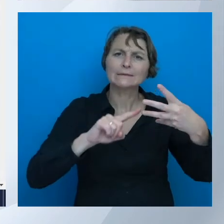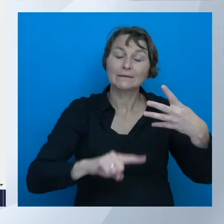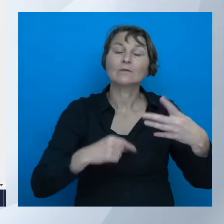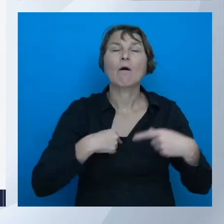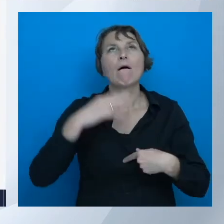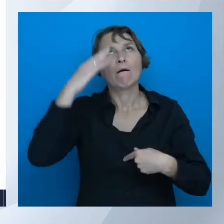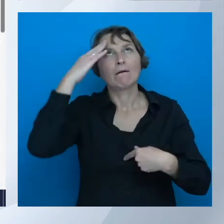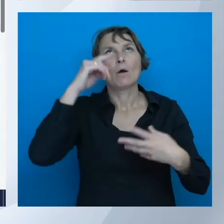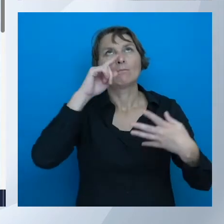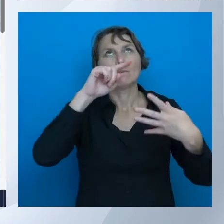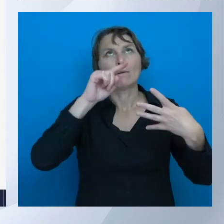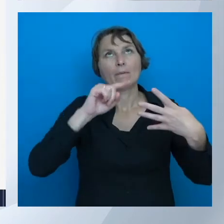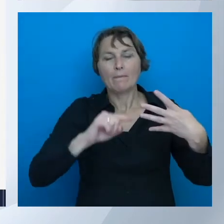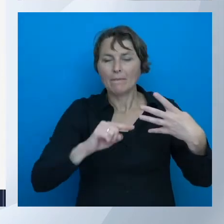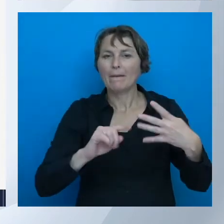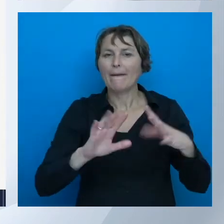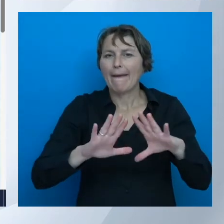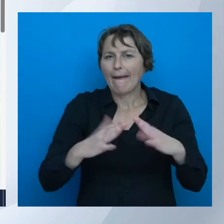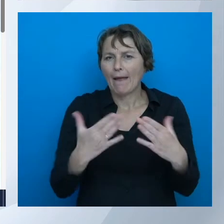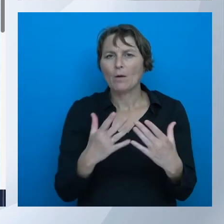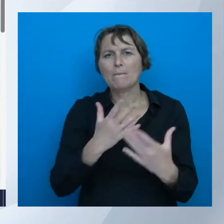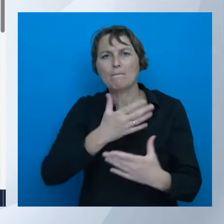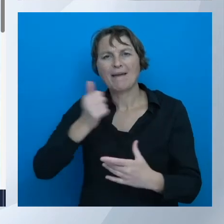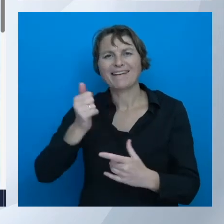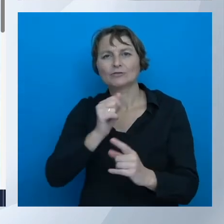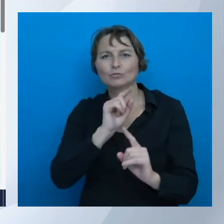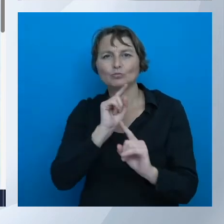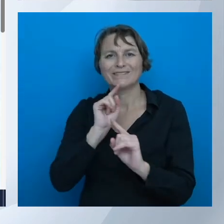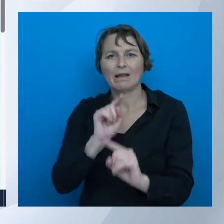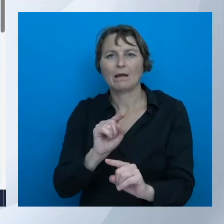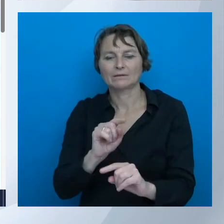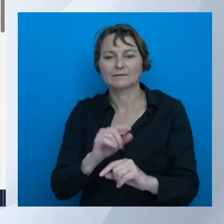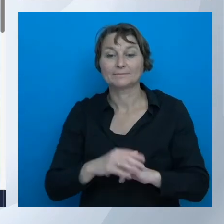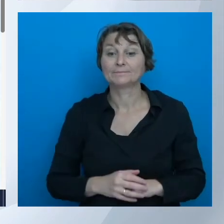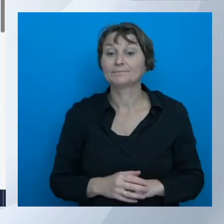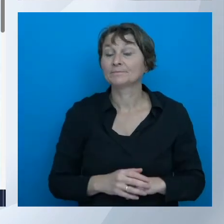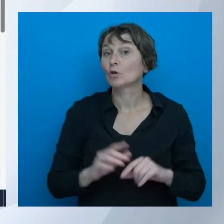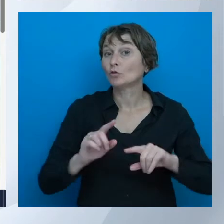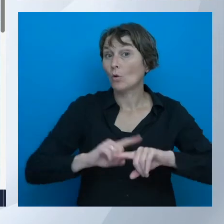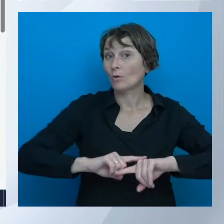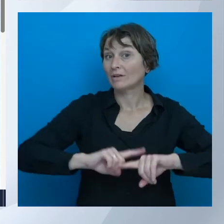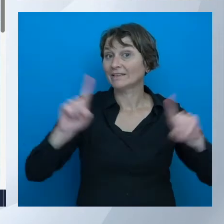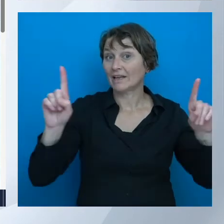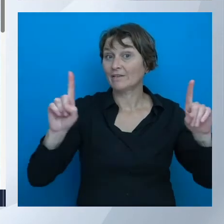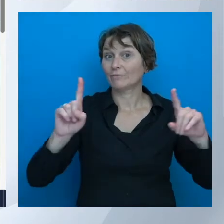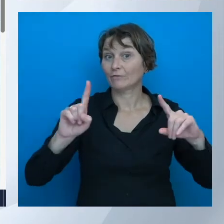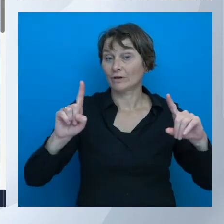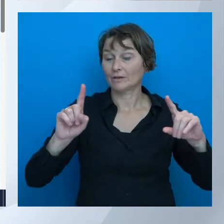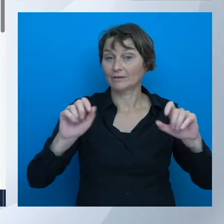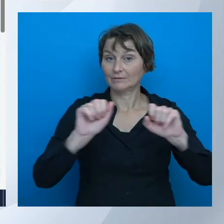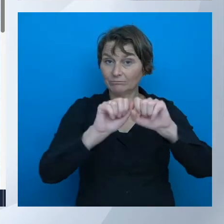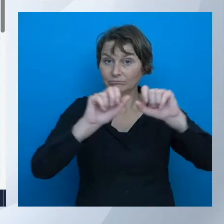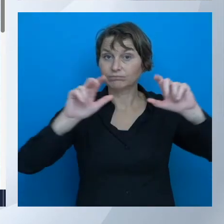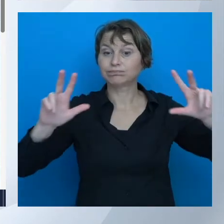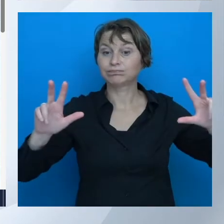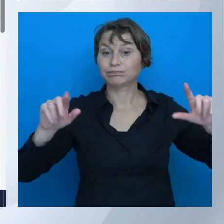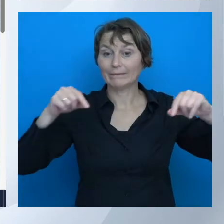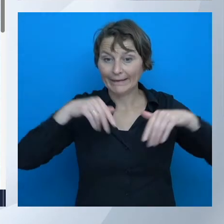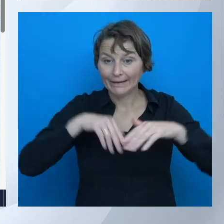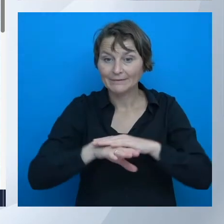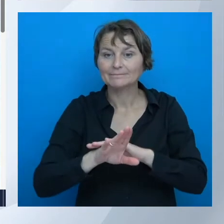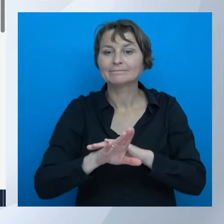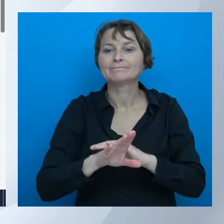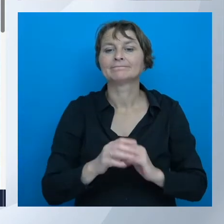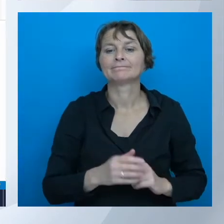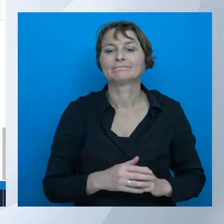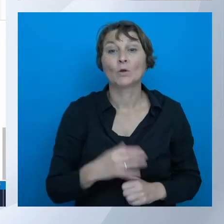Now I'm going to open it in a different browser to make sure that it is working, that I'm logged in correctly. It's